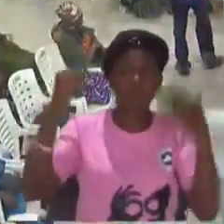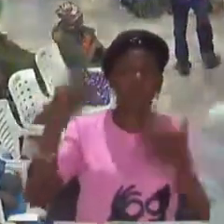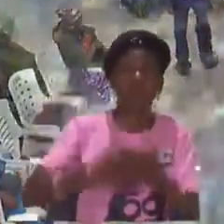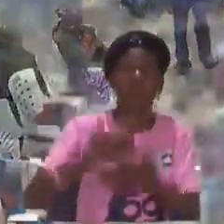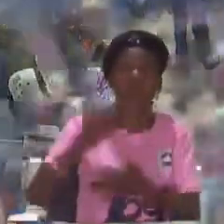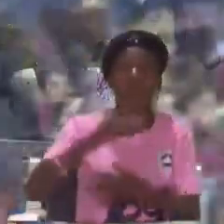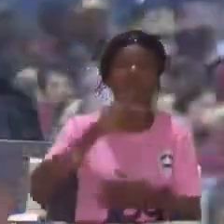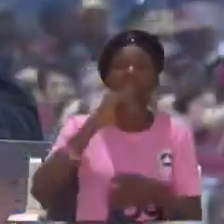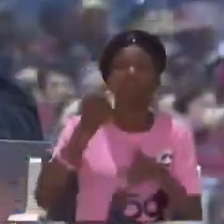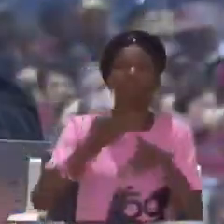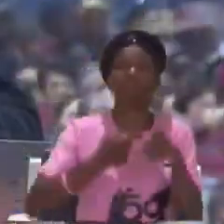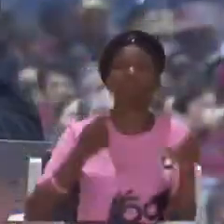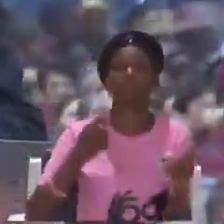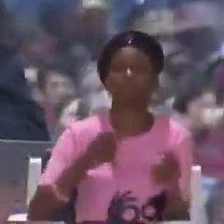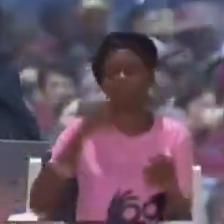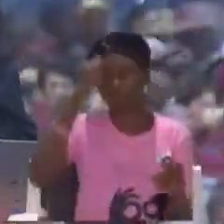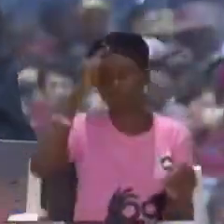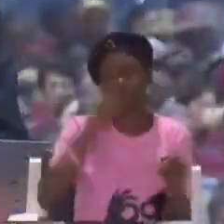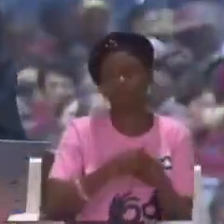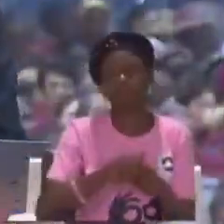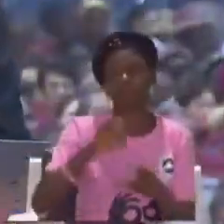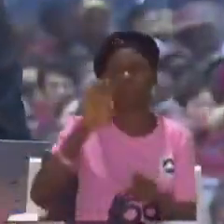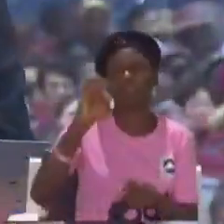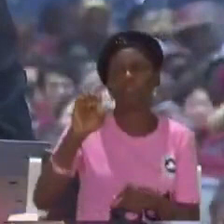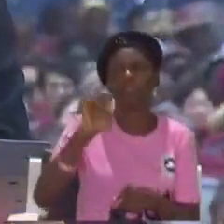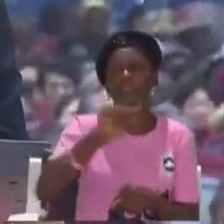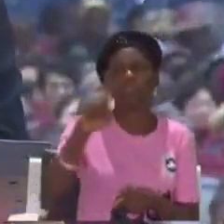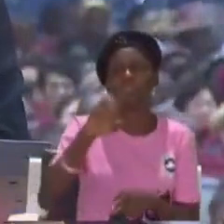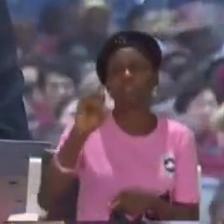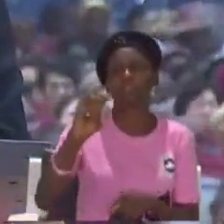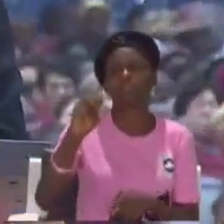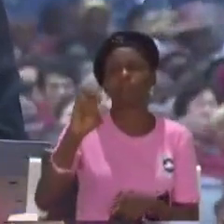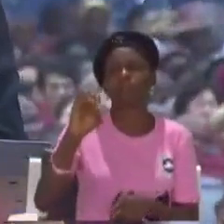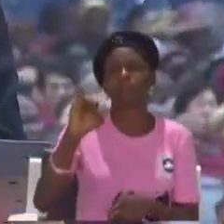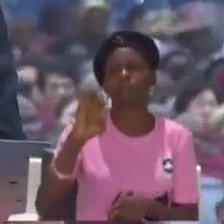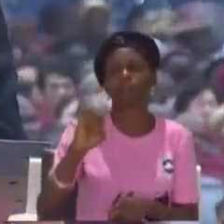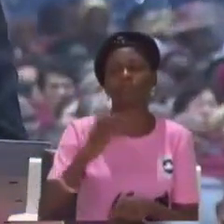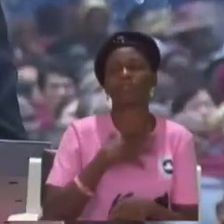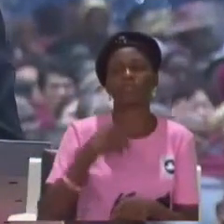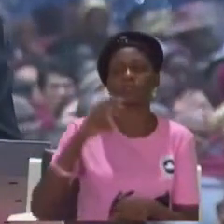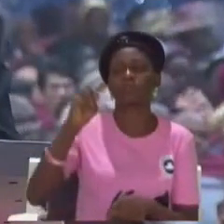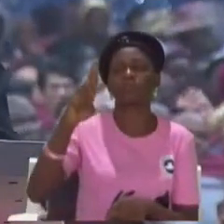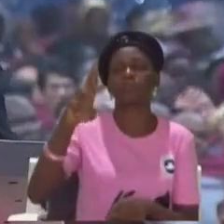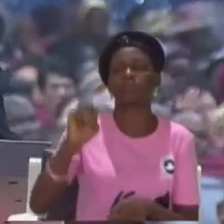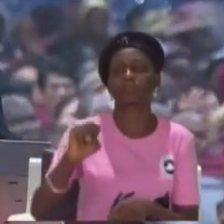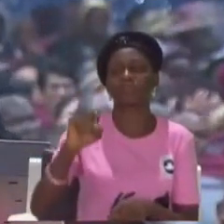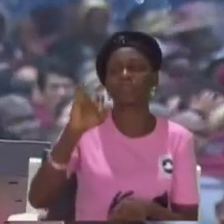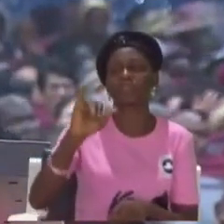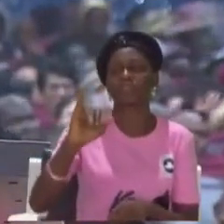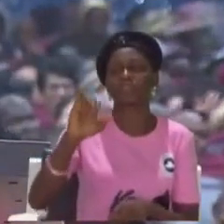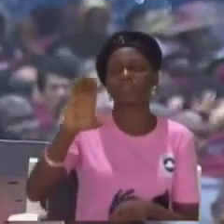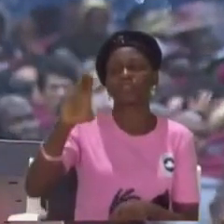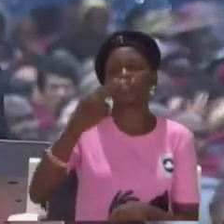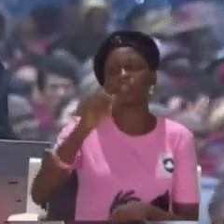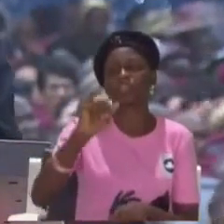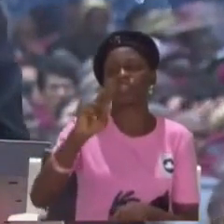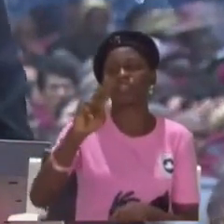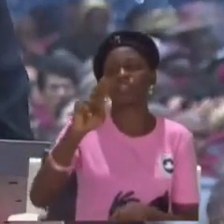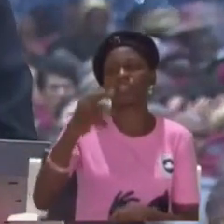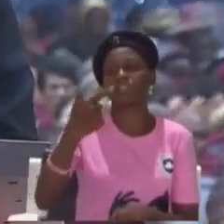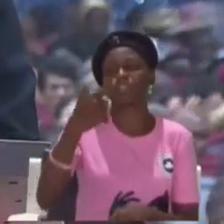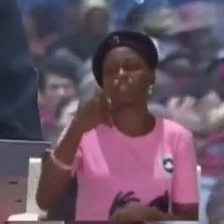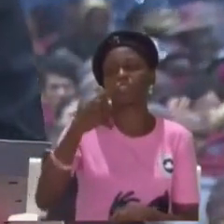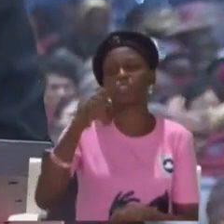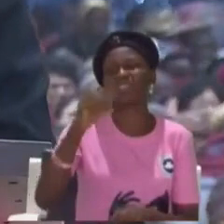is from Brother Ezemoye and the Mrs. Chinyere Chibo